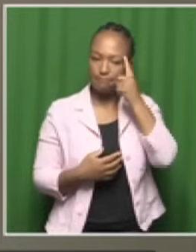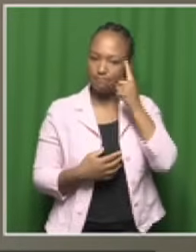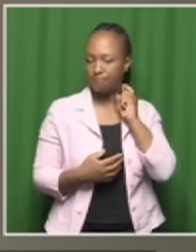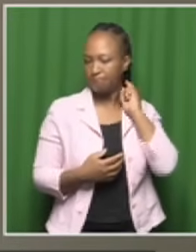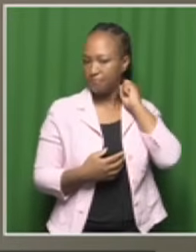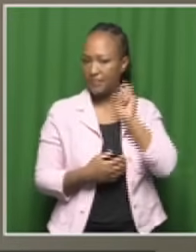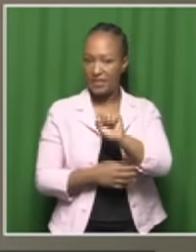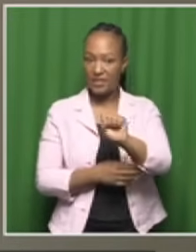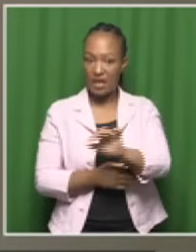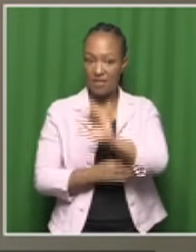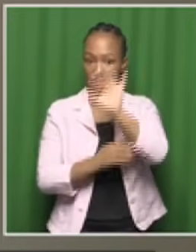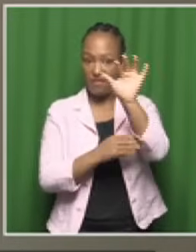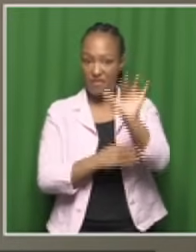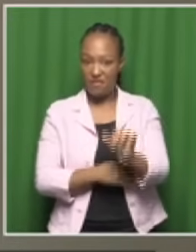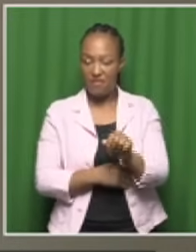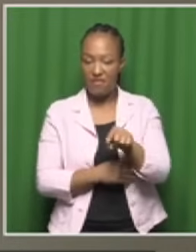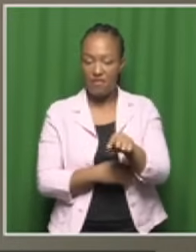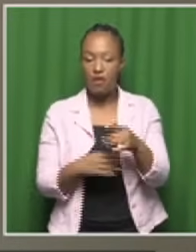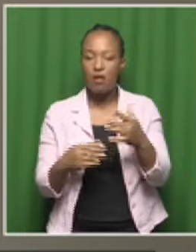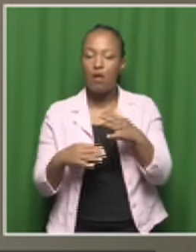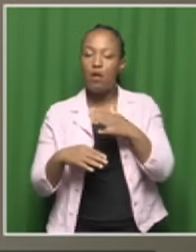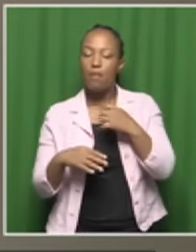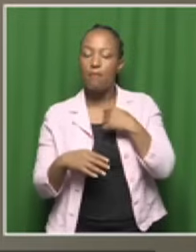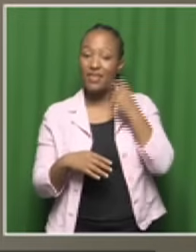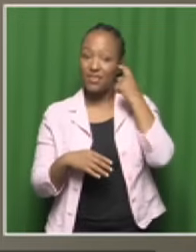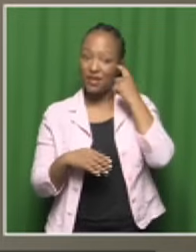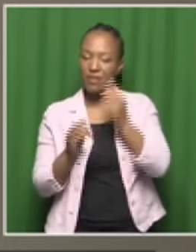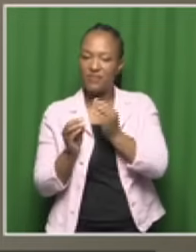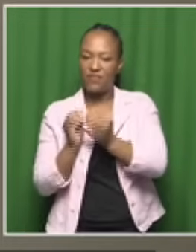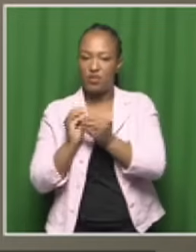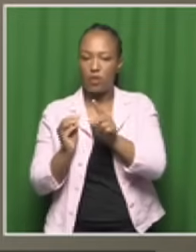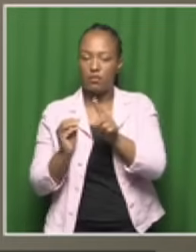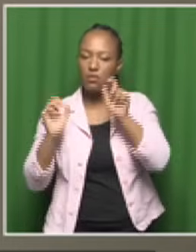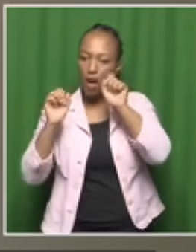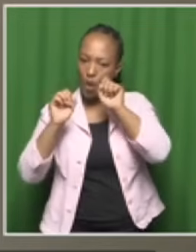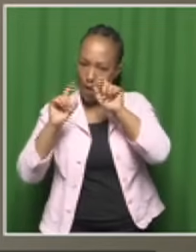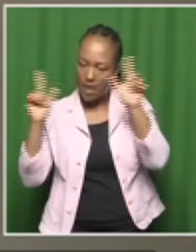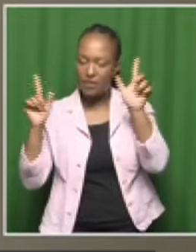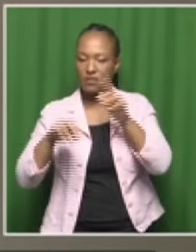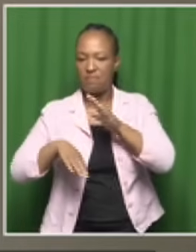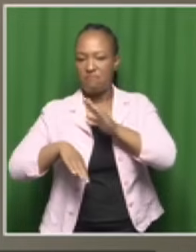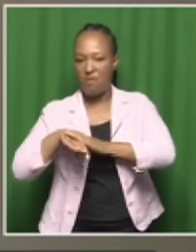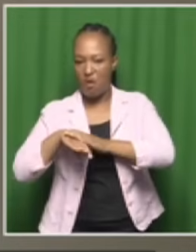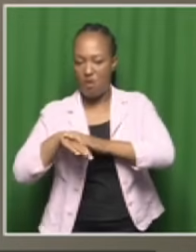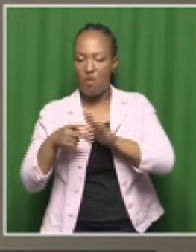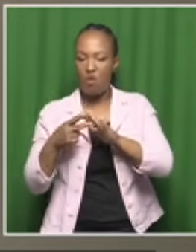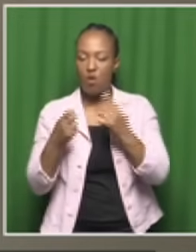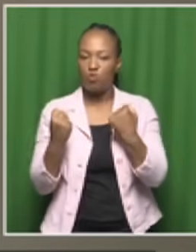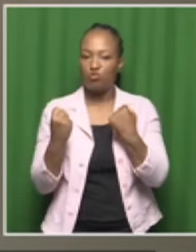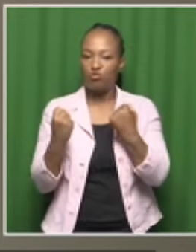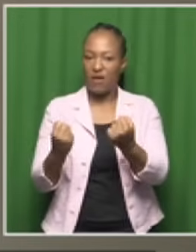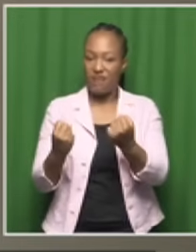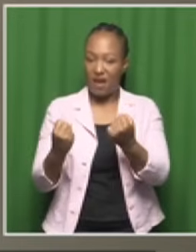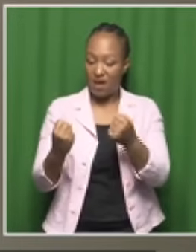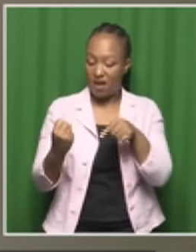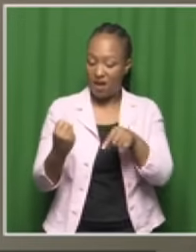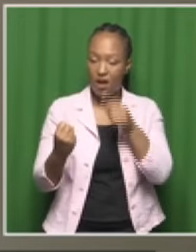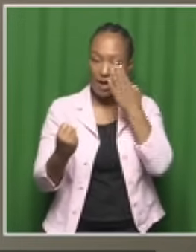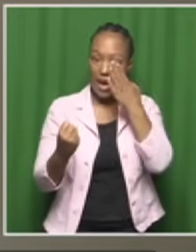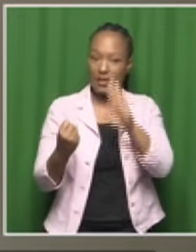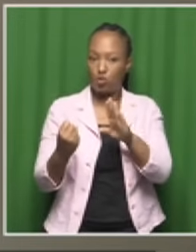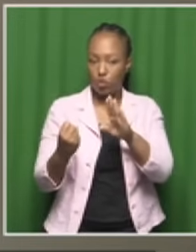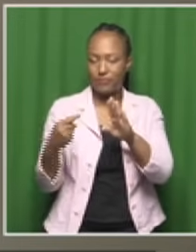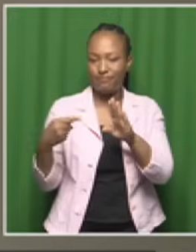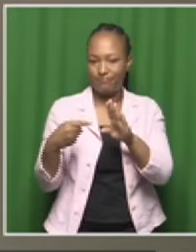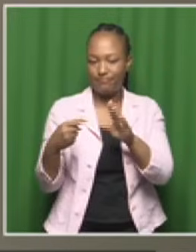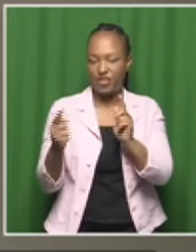Africa. And I think also awareness and trying to change the attitude of drivers on the road is also important. It does take